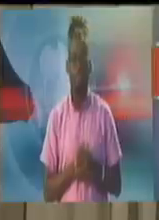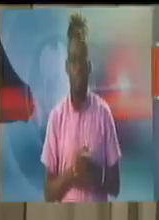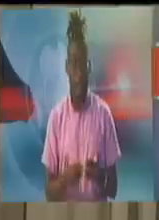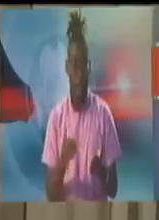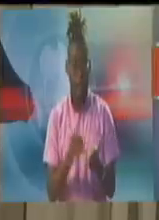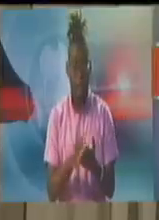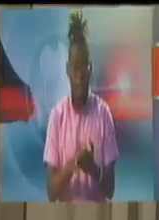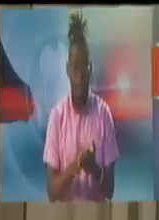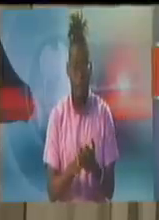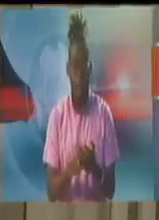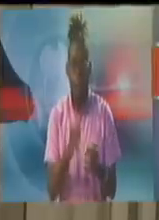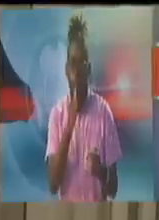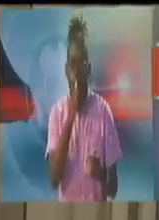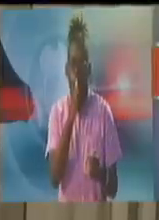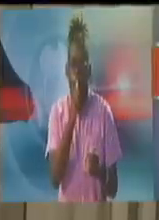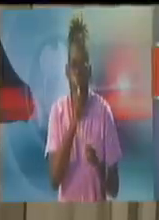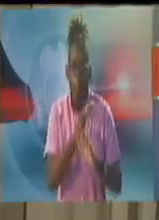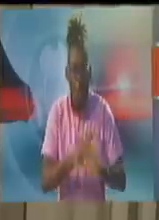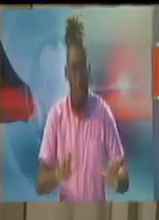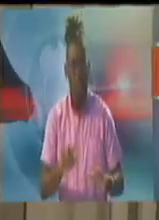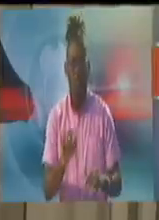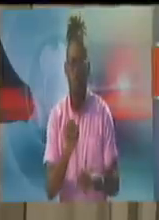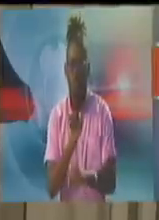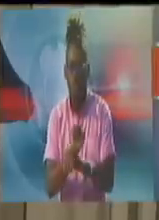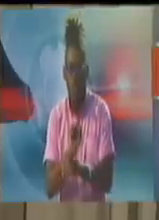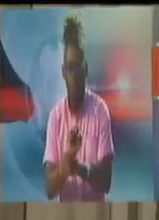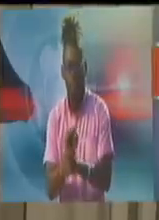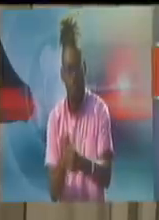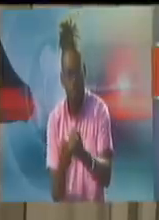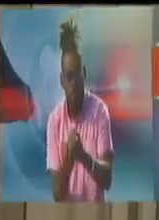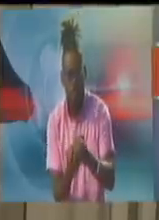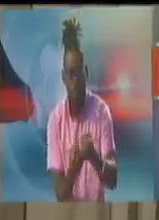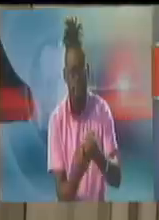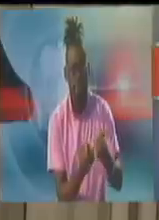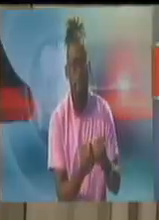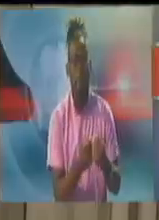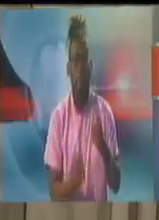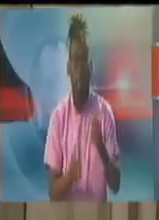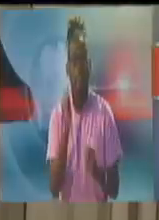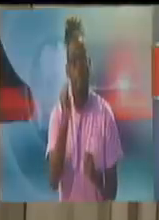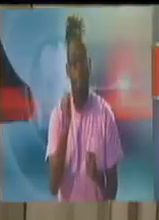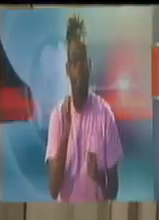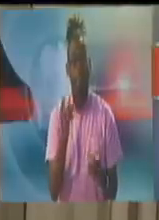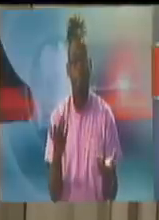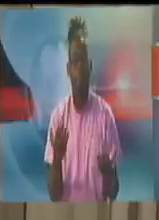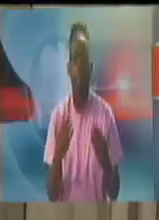way, you've proved to Trinidad and Tobago how well you work, and I thank you.